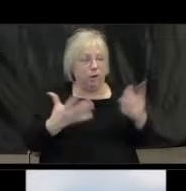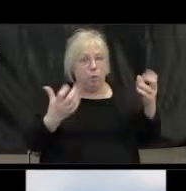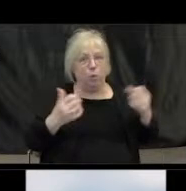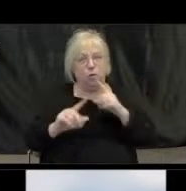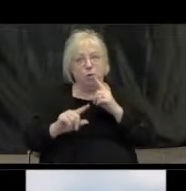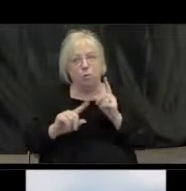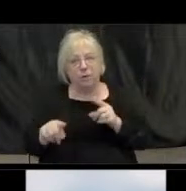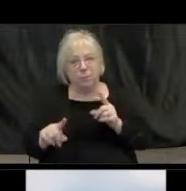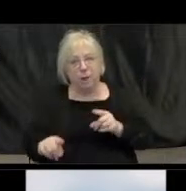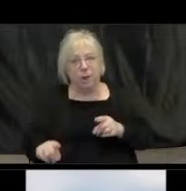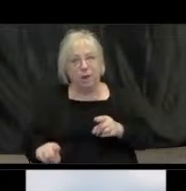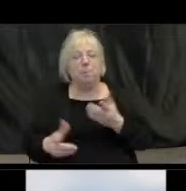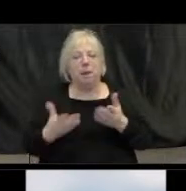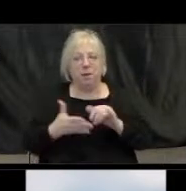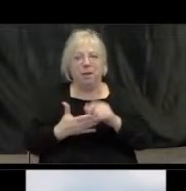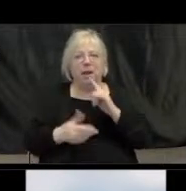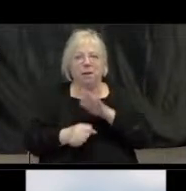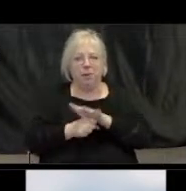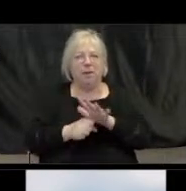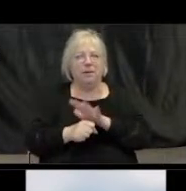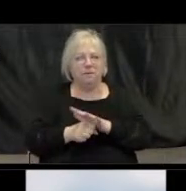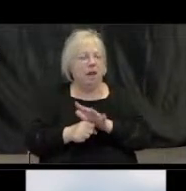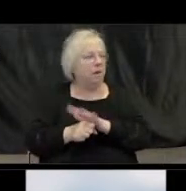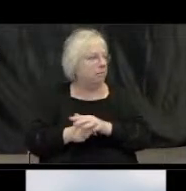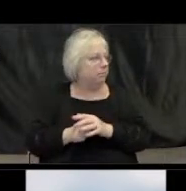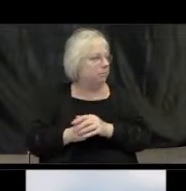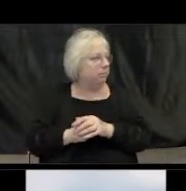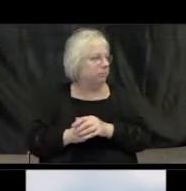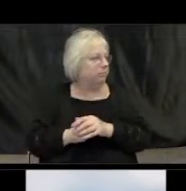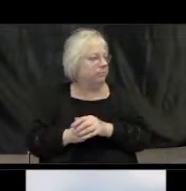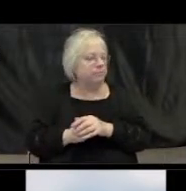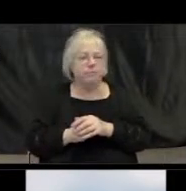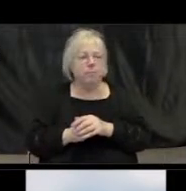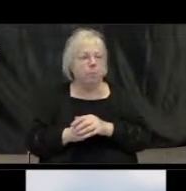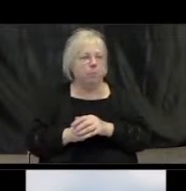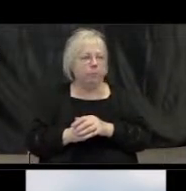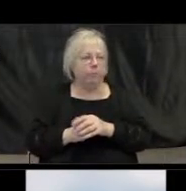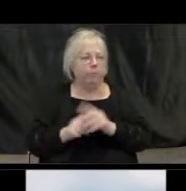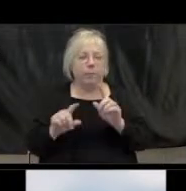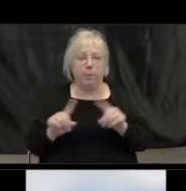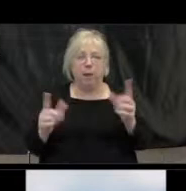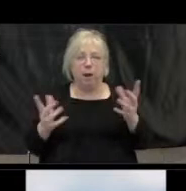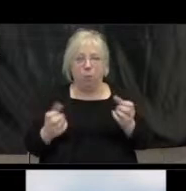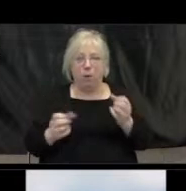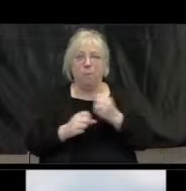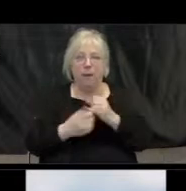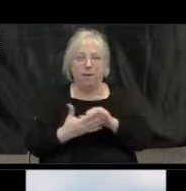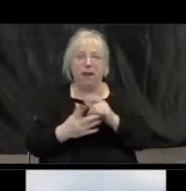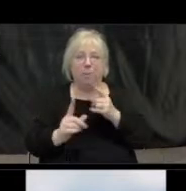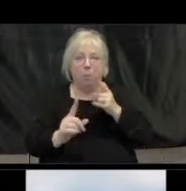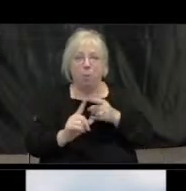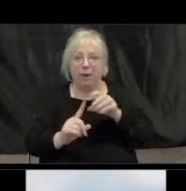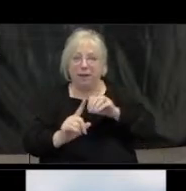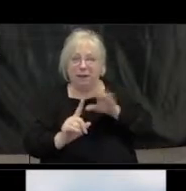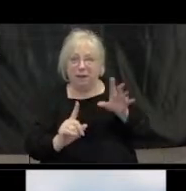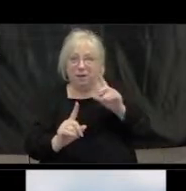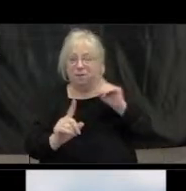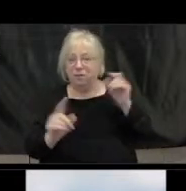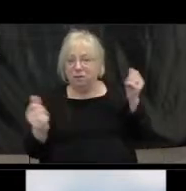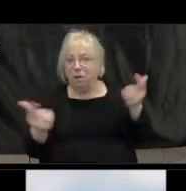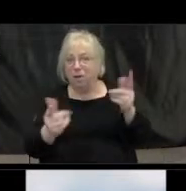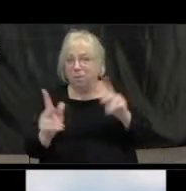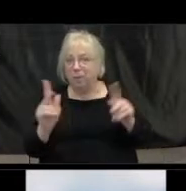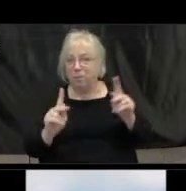looking at, maybe that will suffice on that. But I just wanted to make that point for everybody in the room and